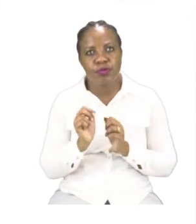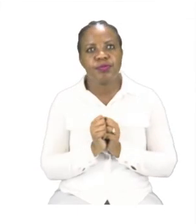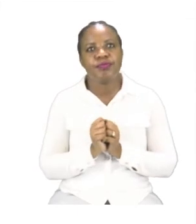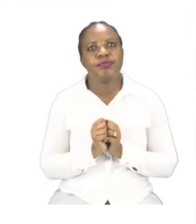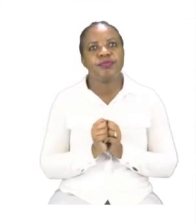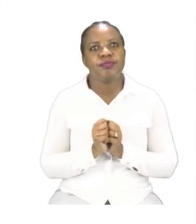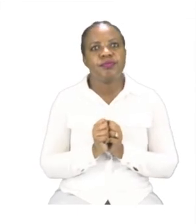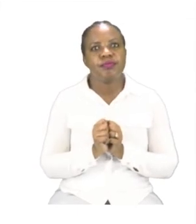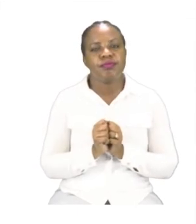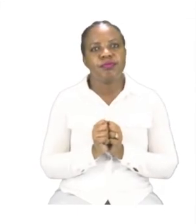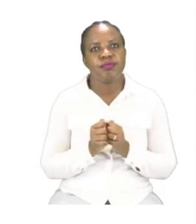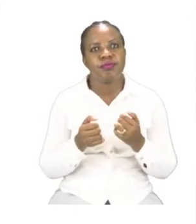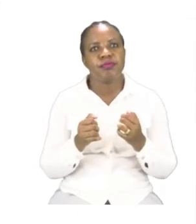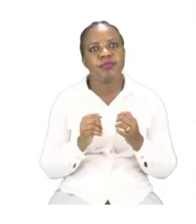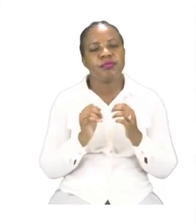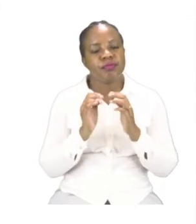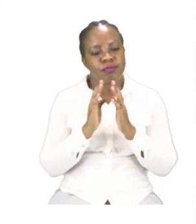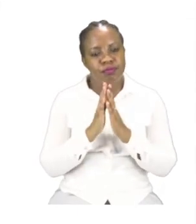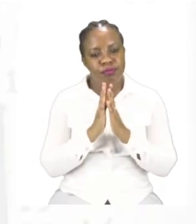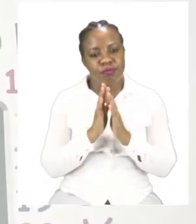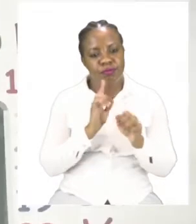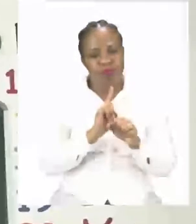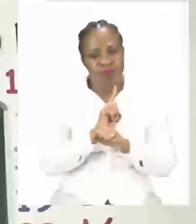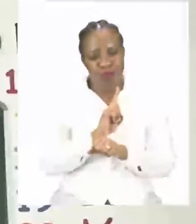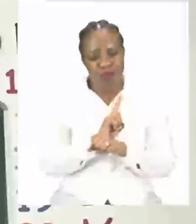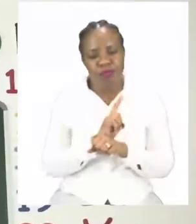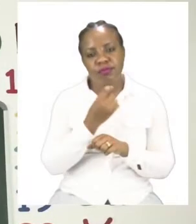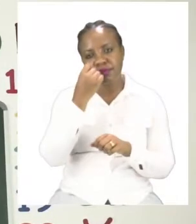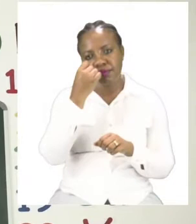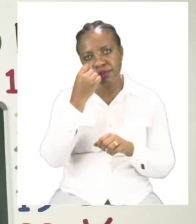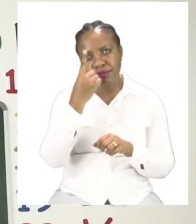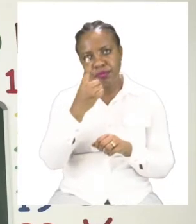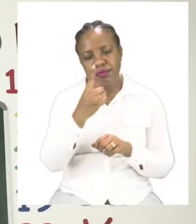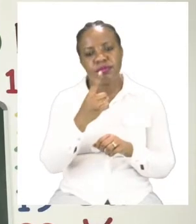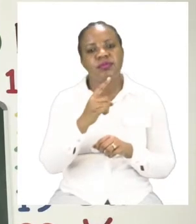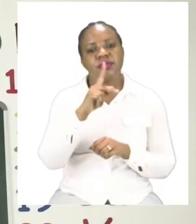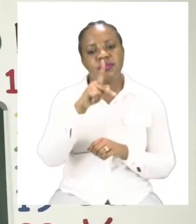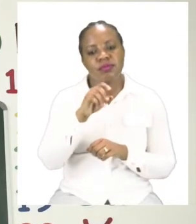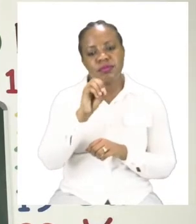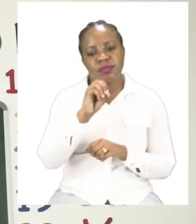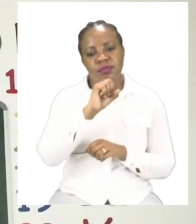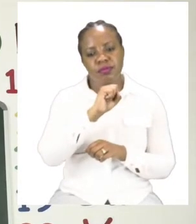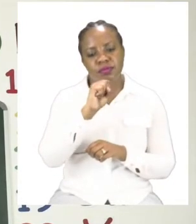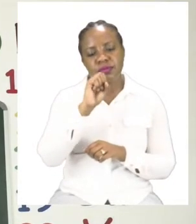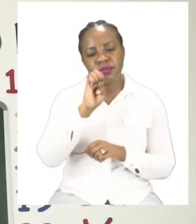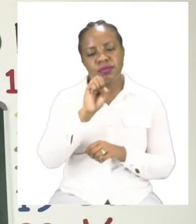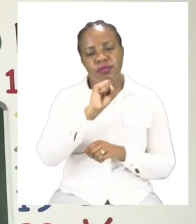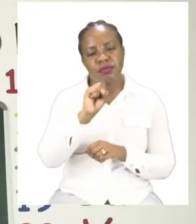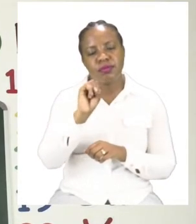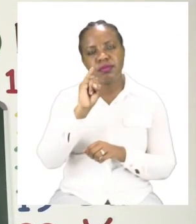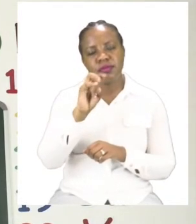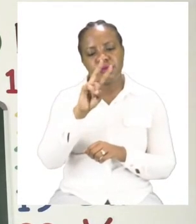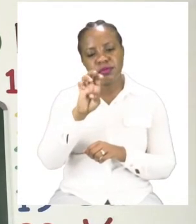to understand what they mean. So let us take a look at the board. Now remember, possessive pronouns